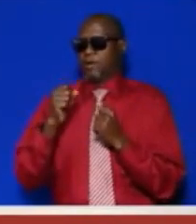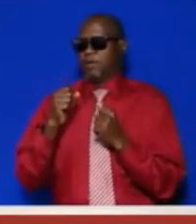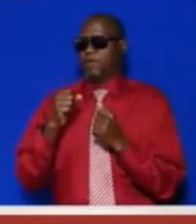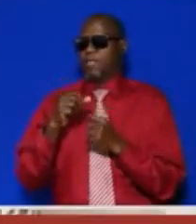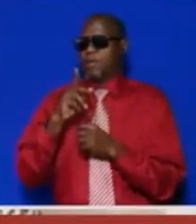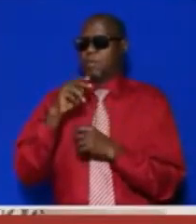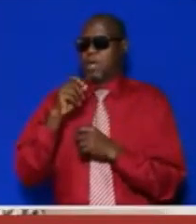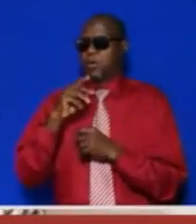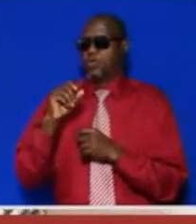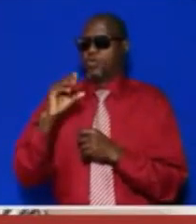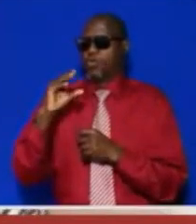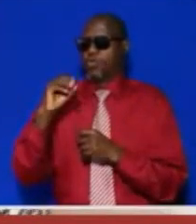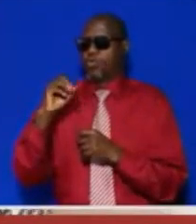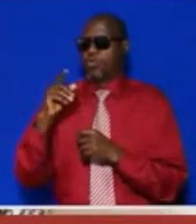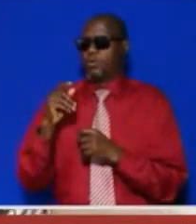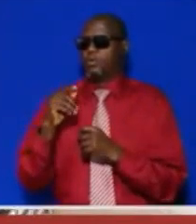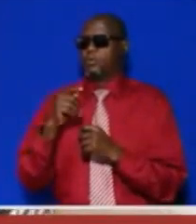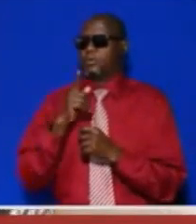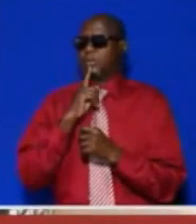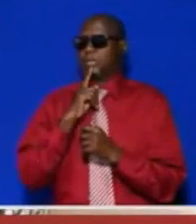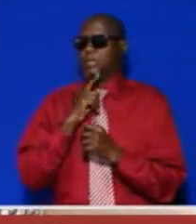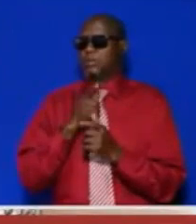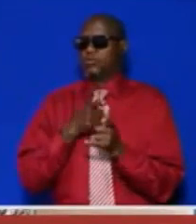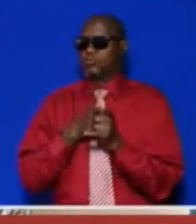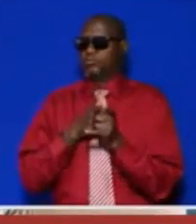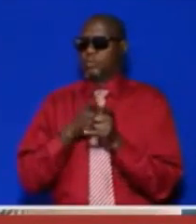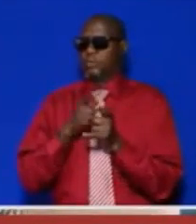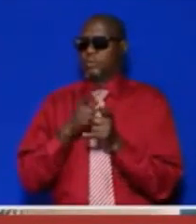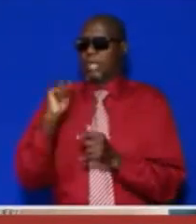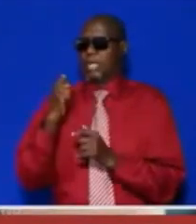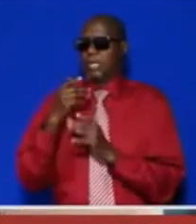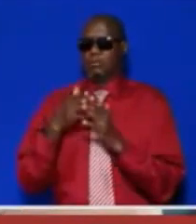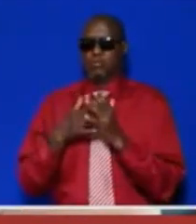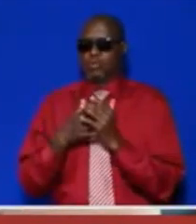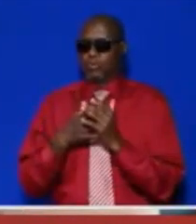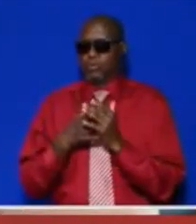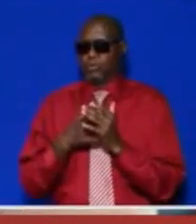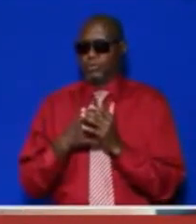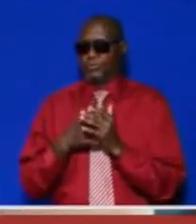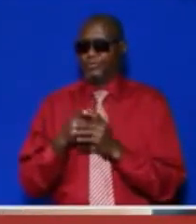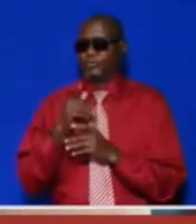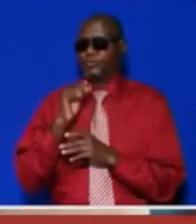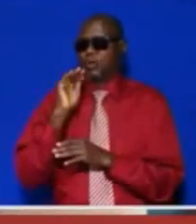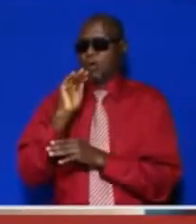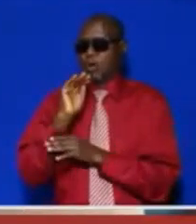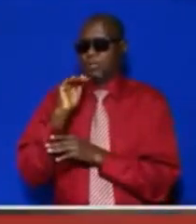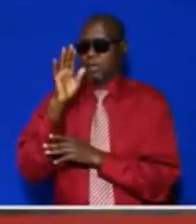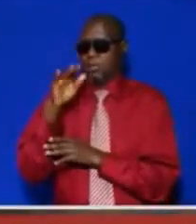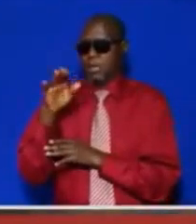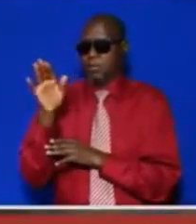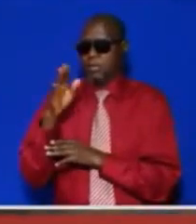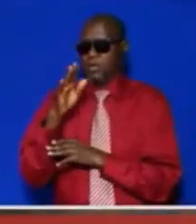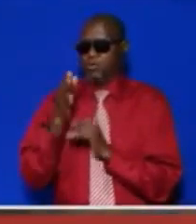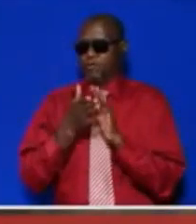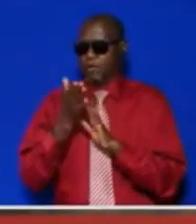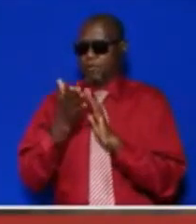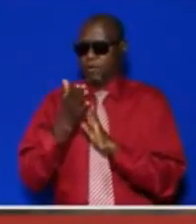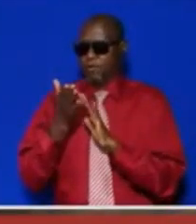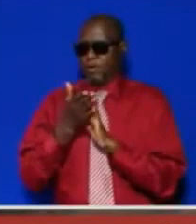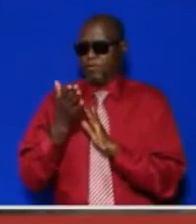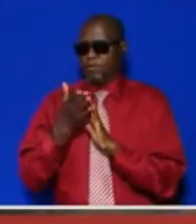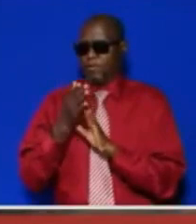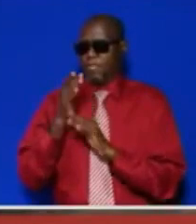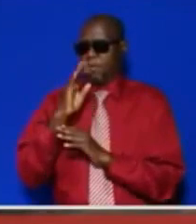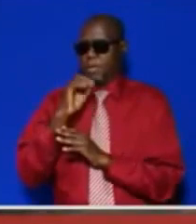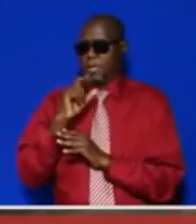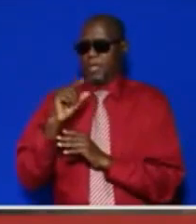prohibit homosexual conduct in Kenya. The religious leaders have also asked Parliament to fast-track the discussion and passage of the Family Protection